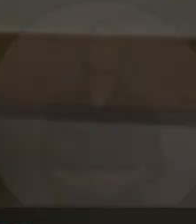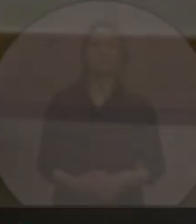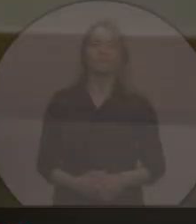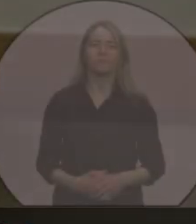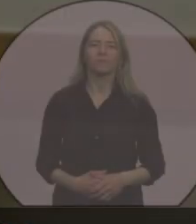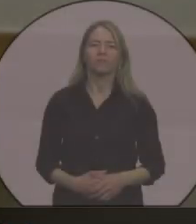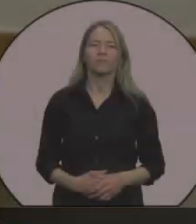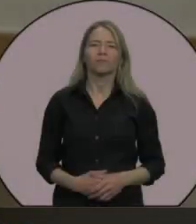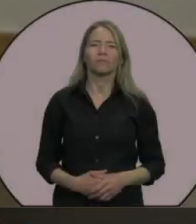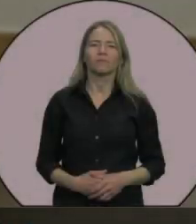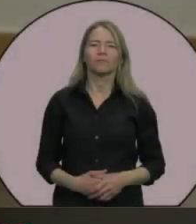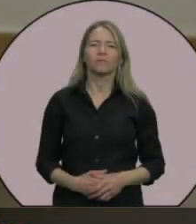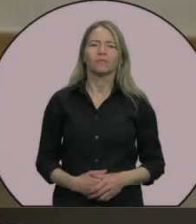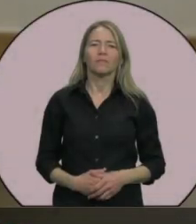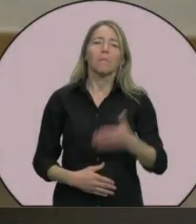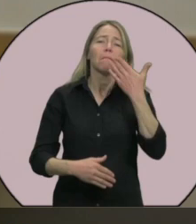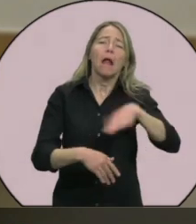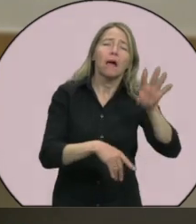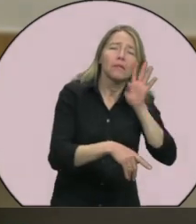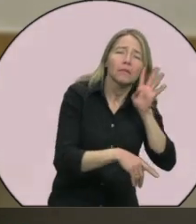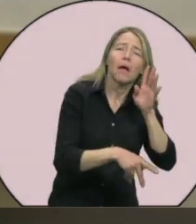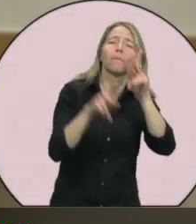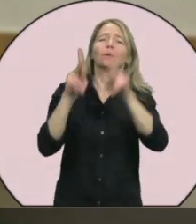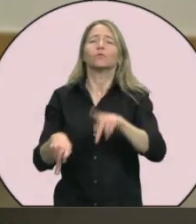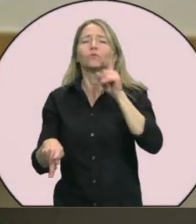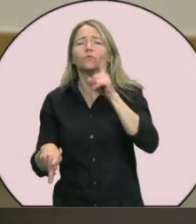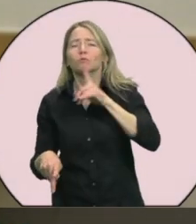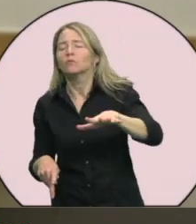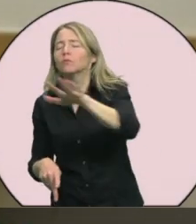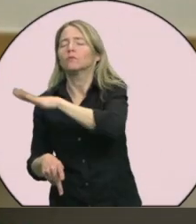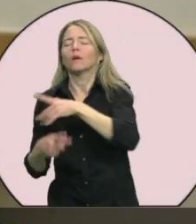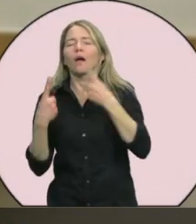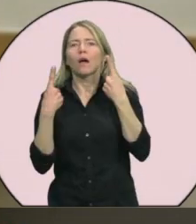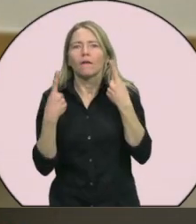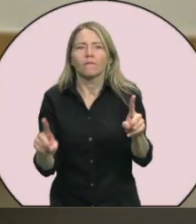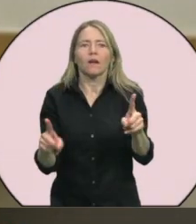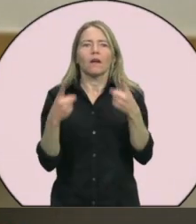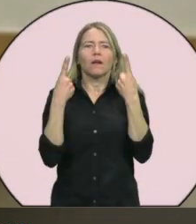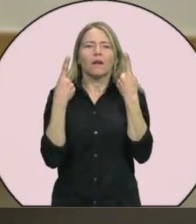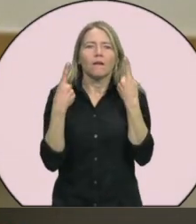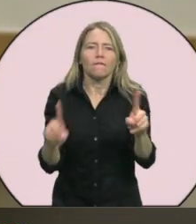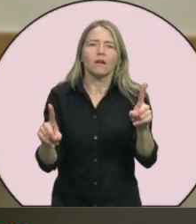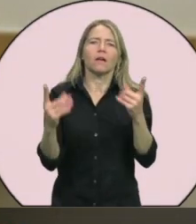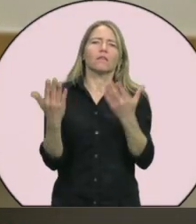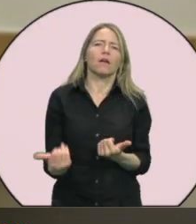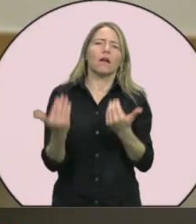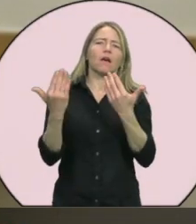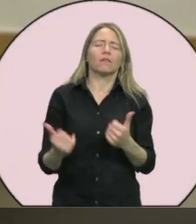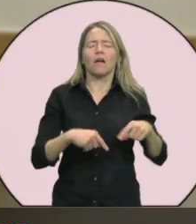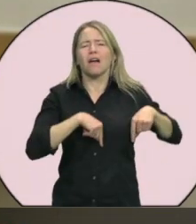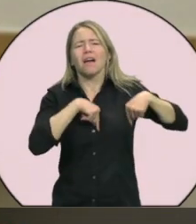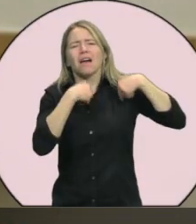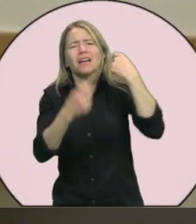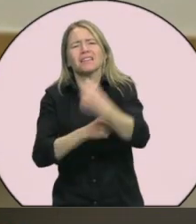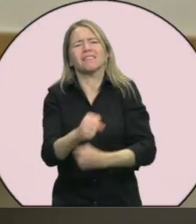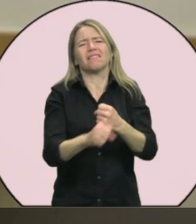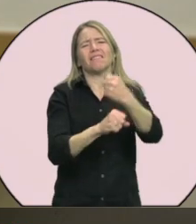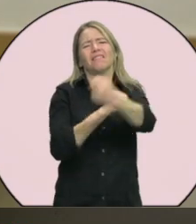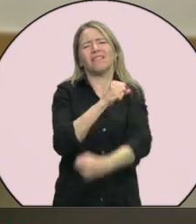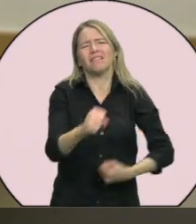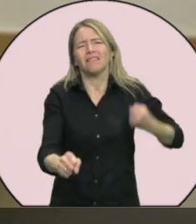The hearing impaired, the deaf people were finally, we've been waiting all those years, and they